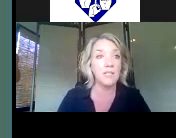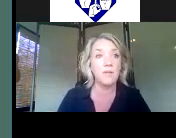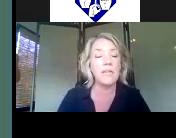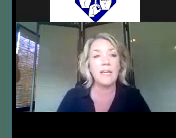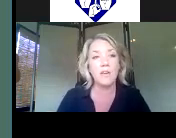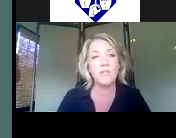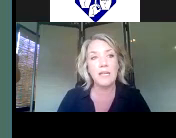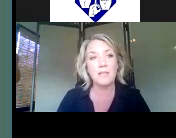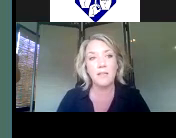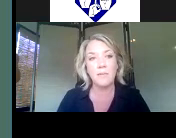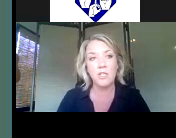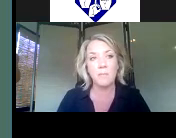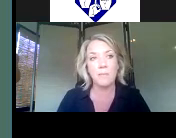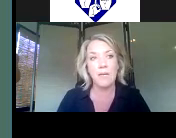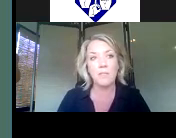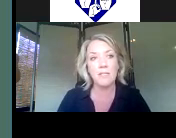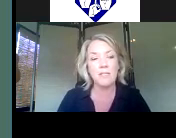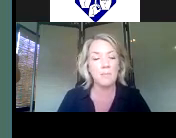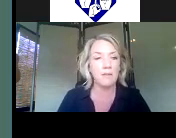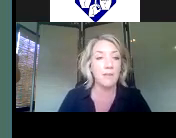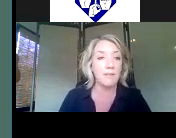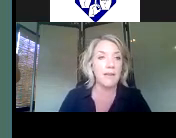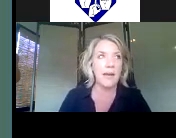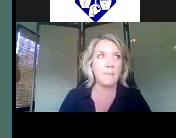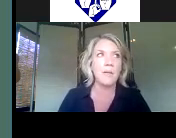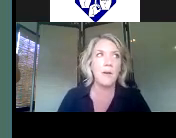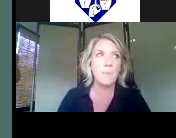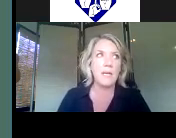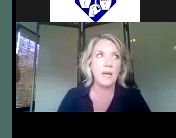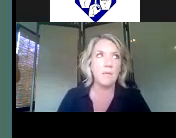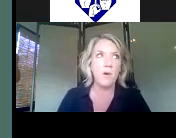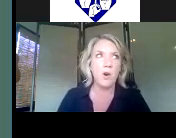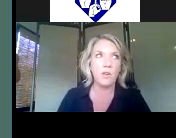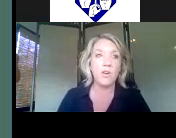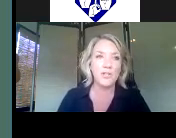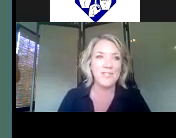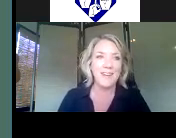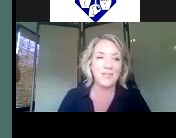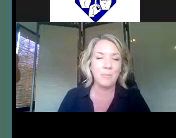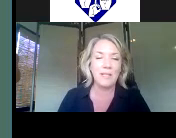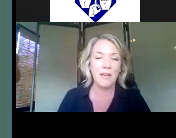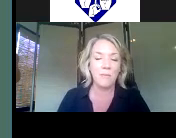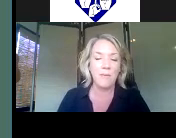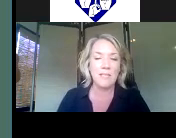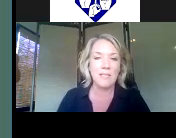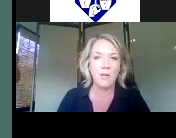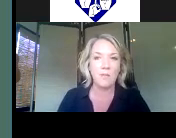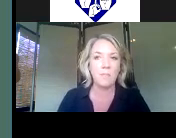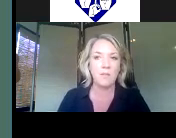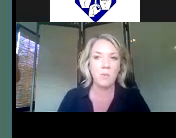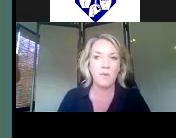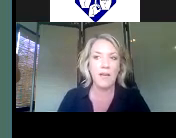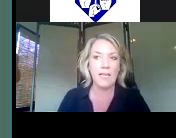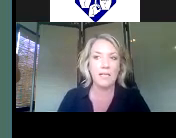apply to. In those cases, the commission may be able to step in and fill in that gap. But on a larger scale, typically government entities